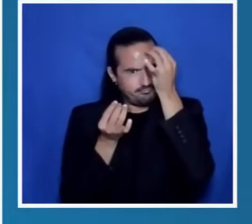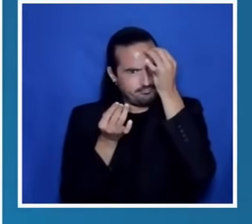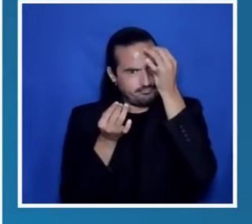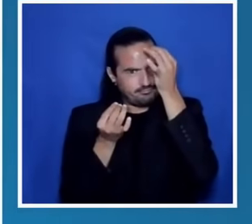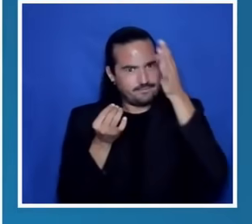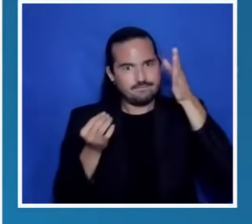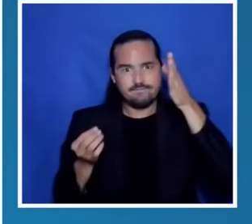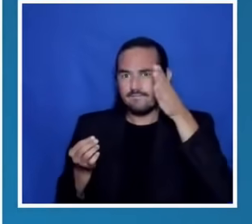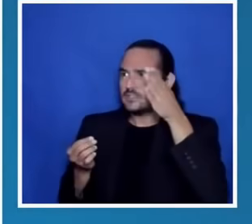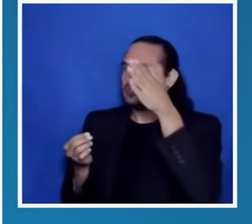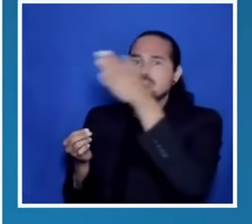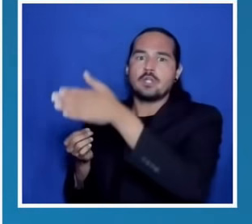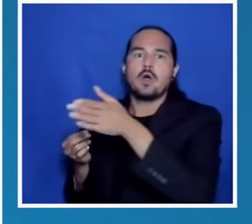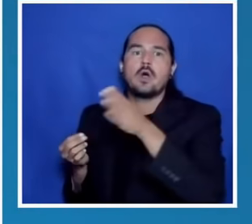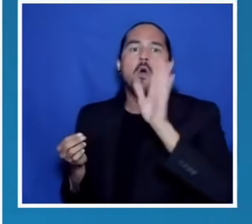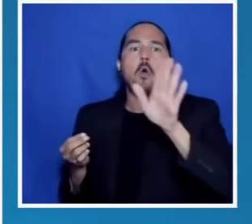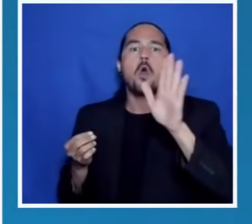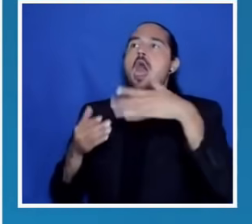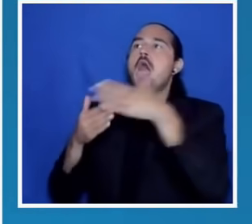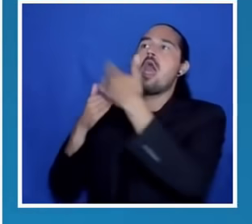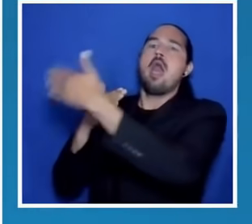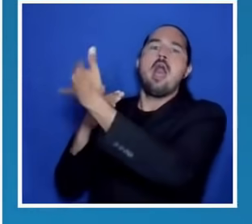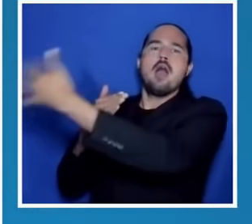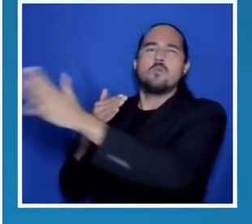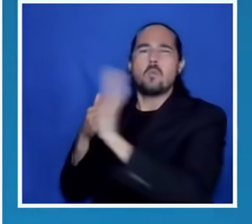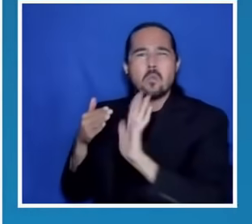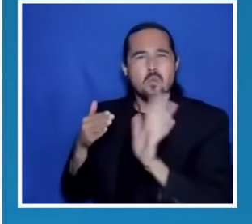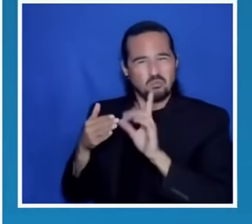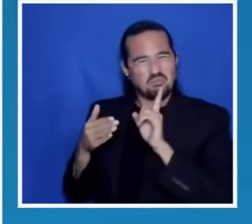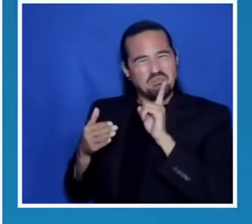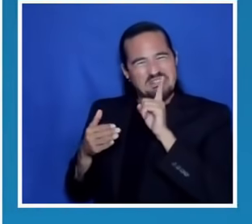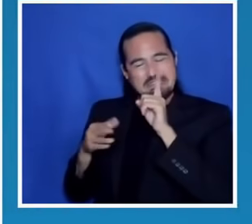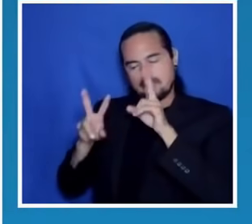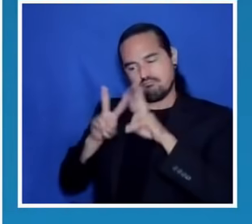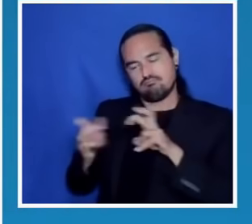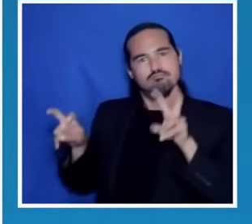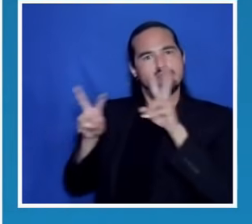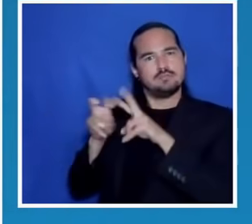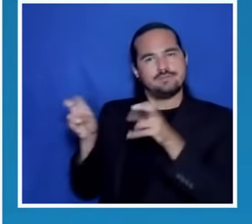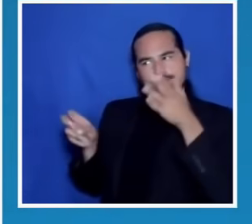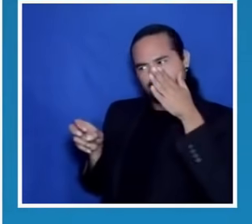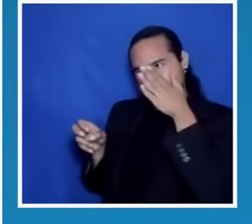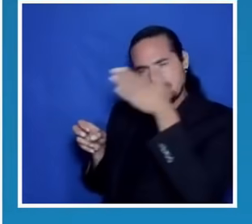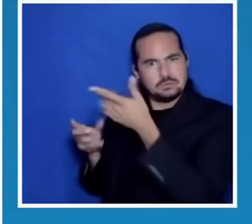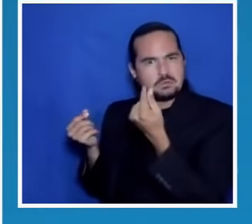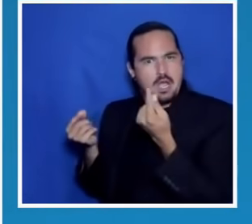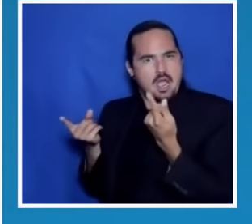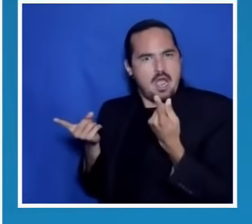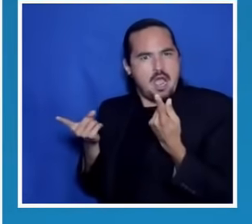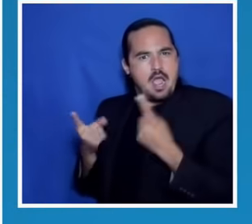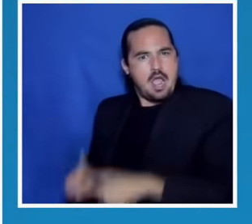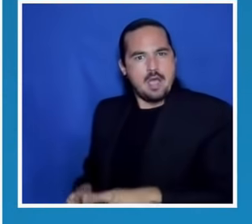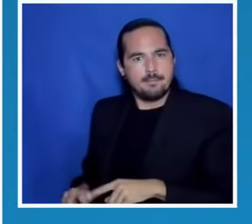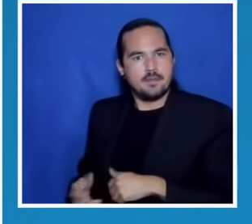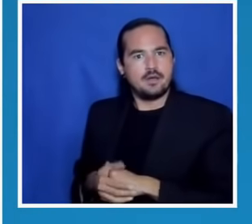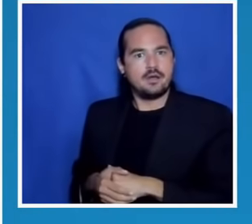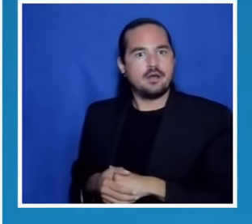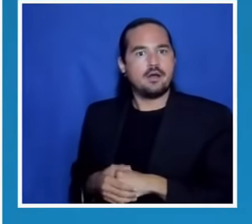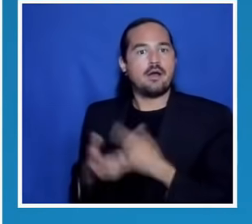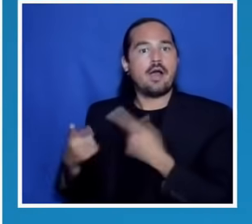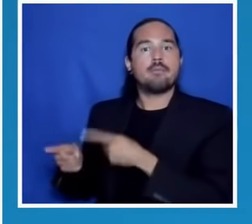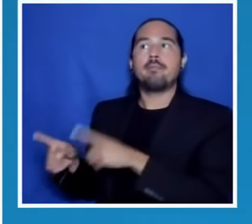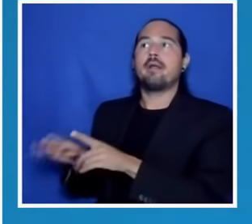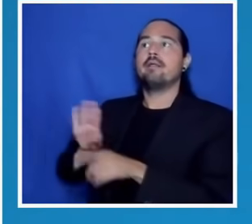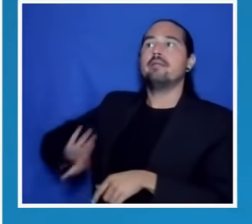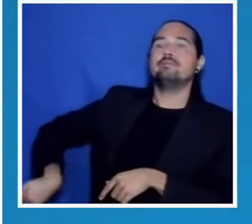is something to manifest. The future doesn't just happen. You have to make it so. It's our decisions,